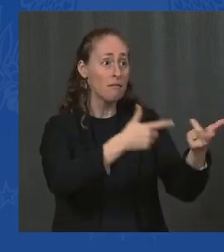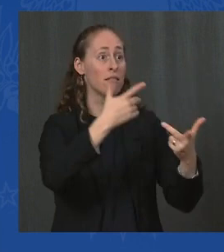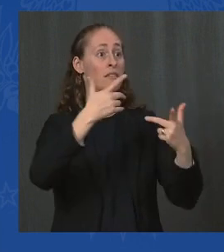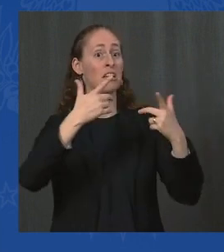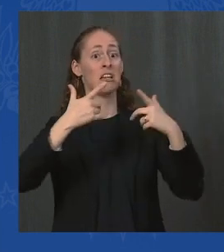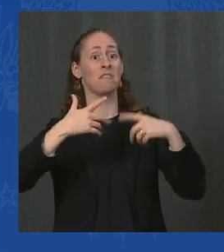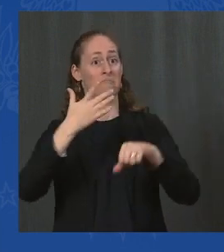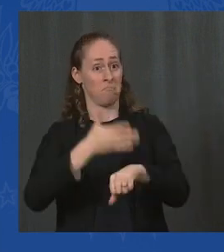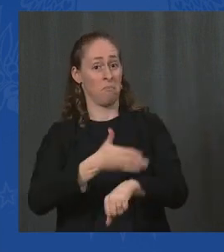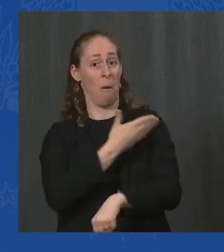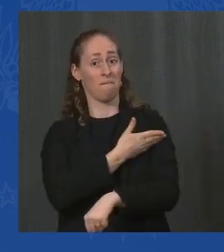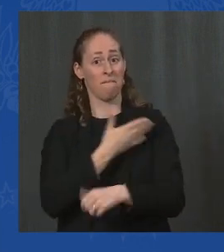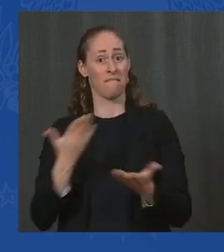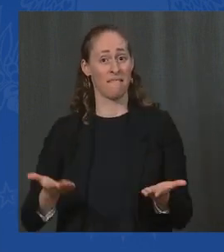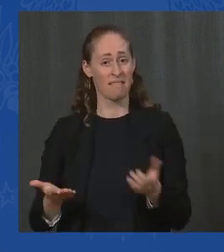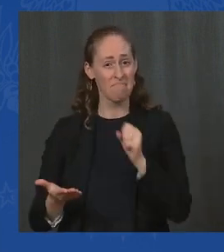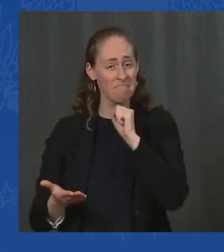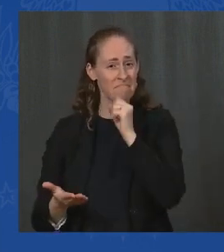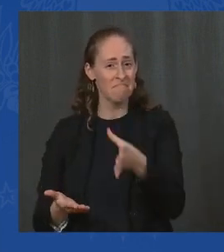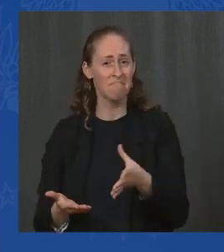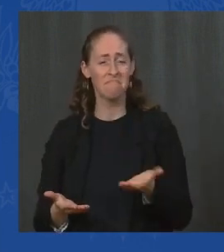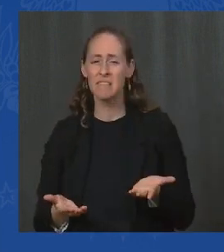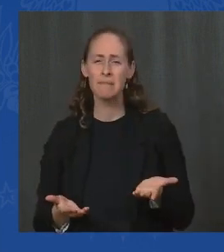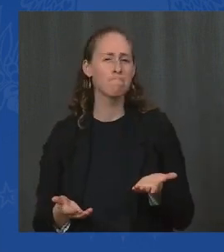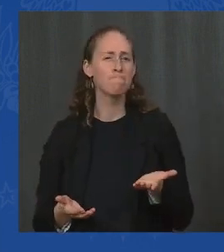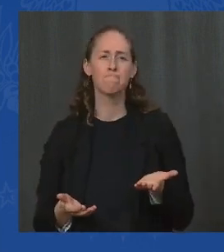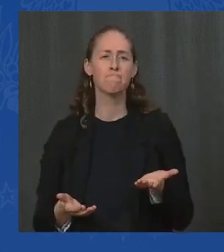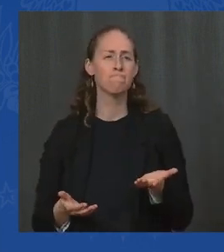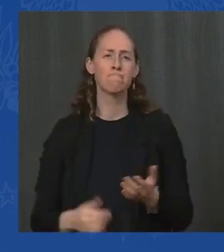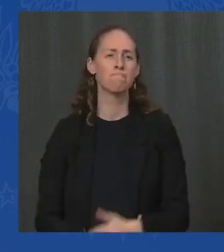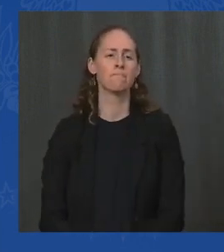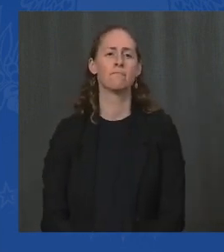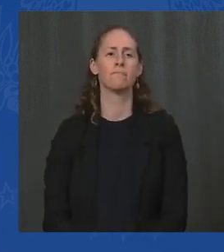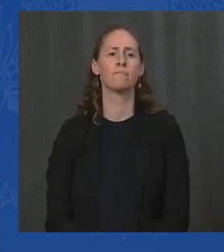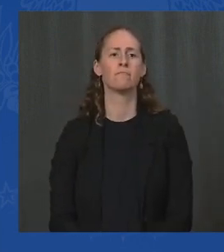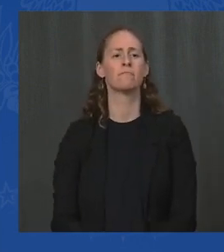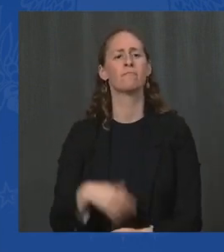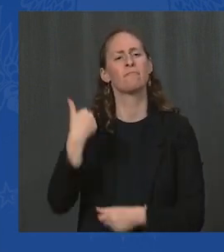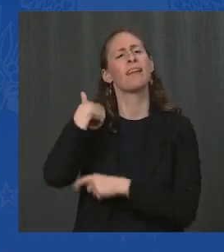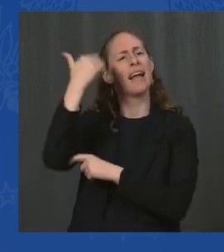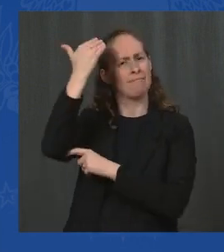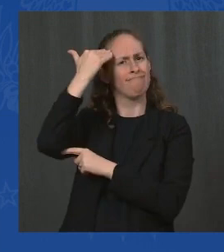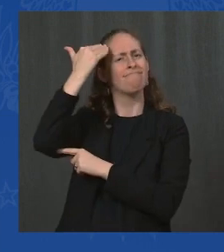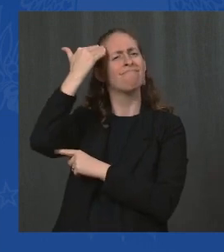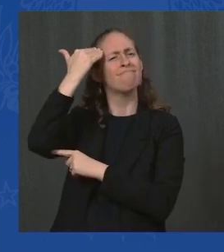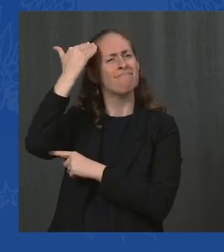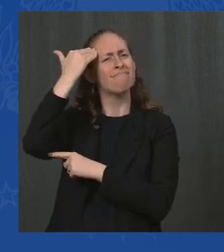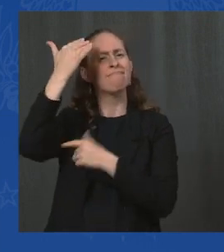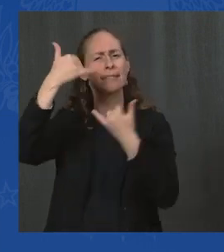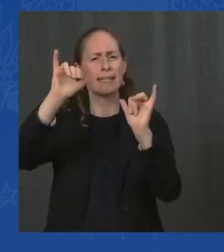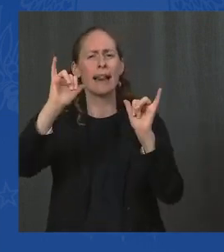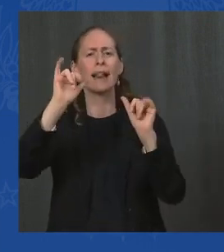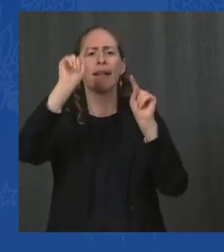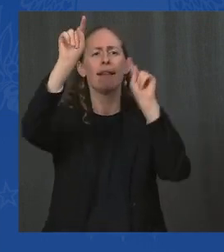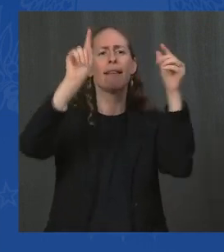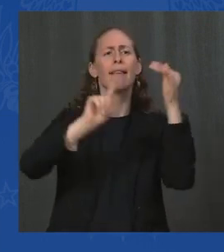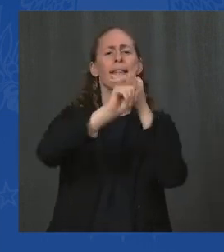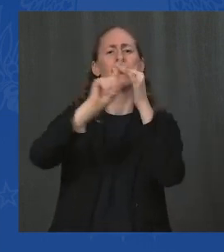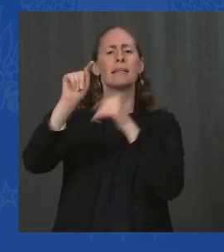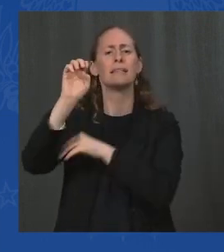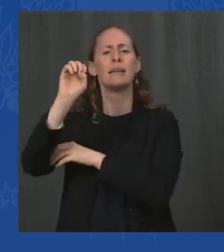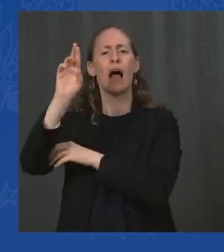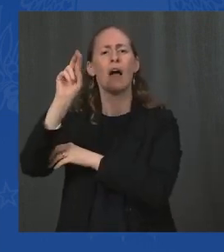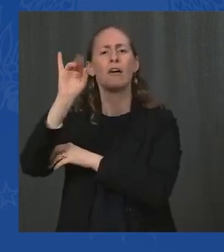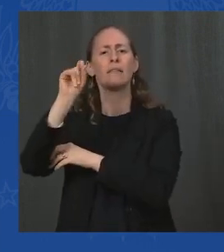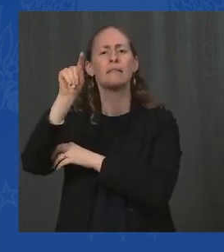continues in its pernicious and evil nature. But it's changed, expanded to other